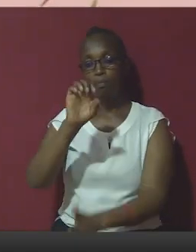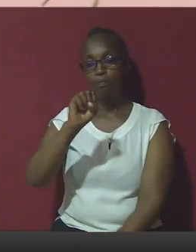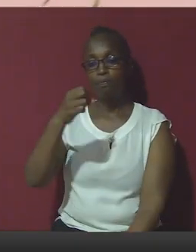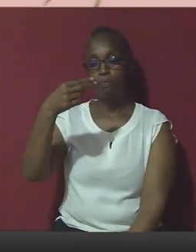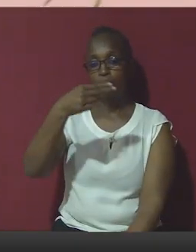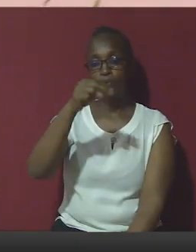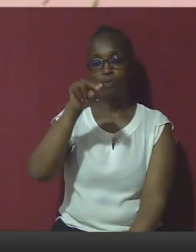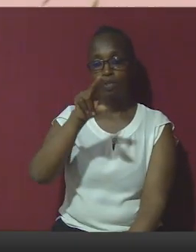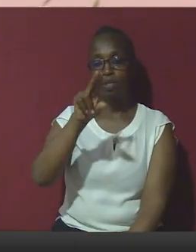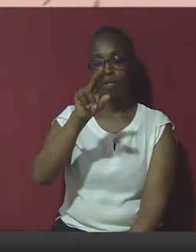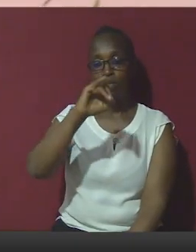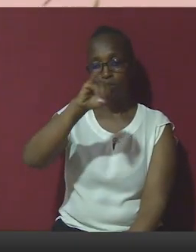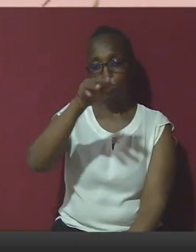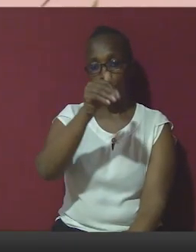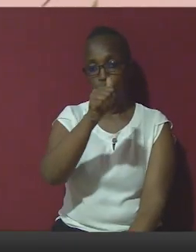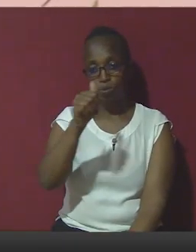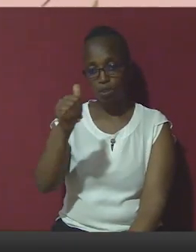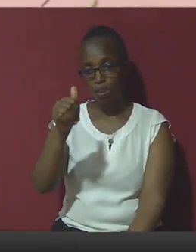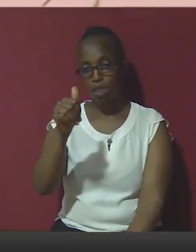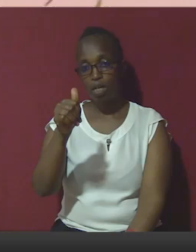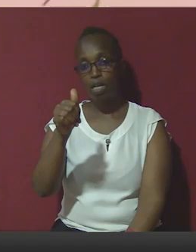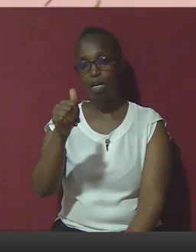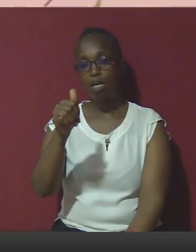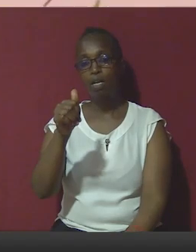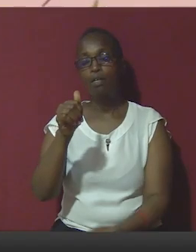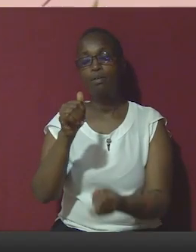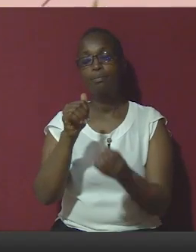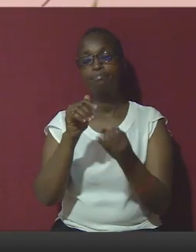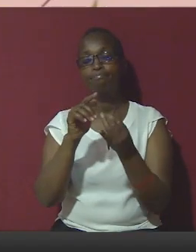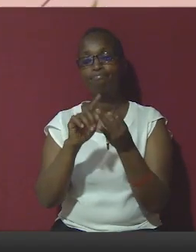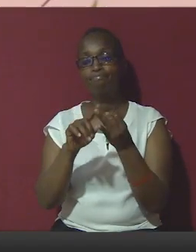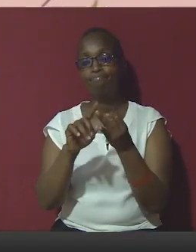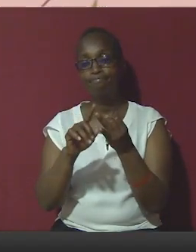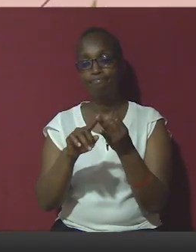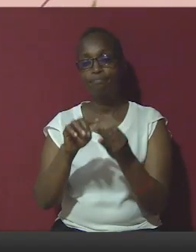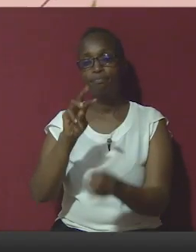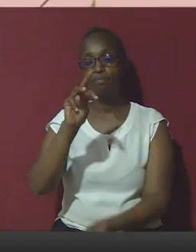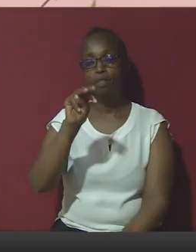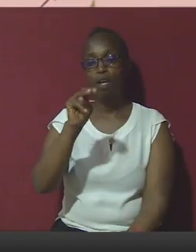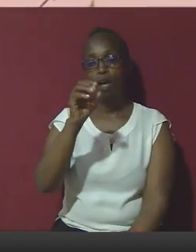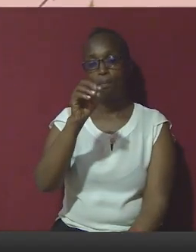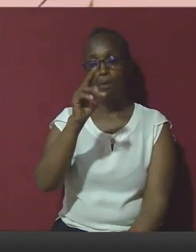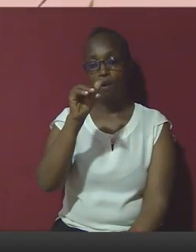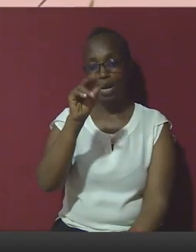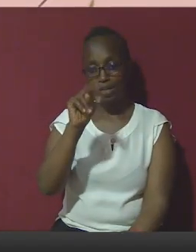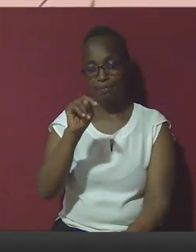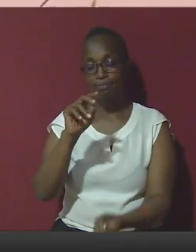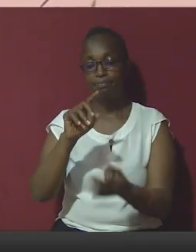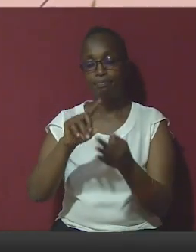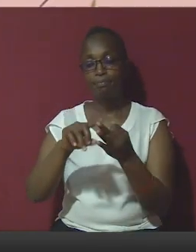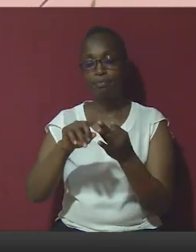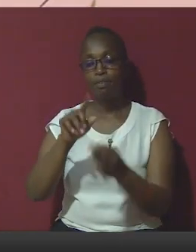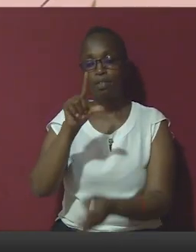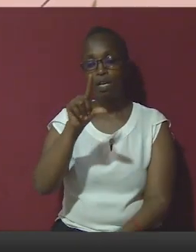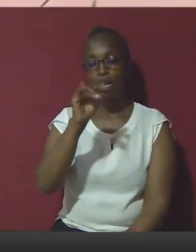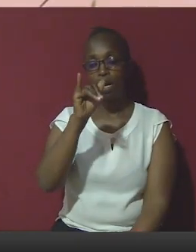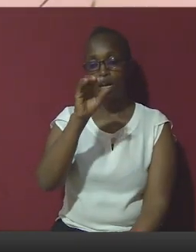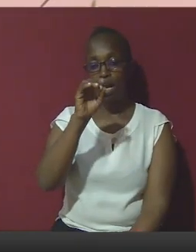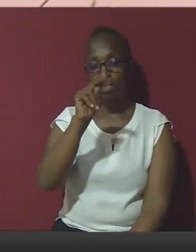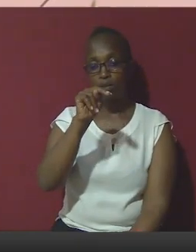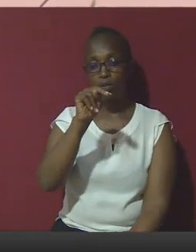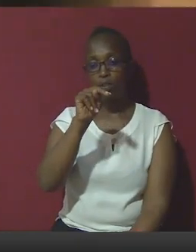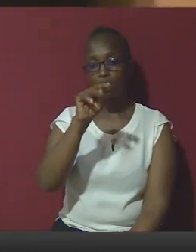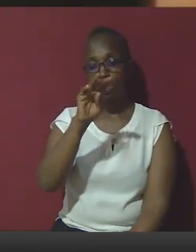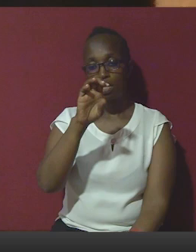Shujaa, listen, Kenya teams like Shujaa, Morans, Lioness, and